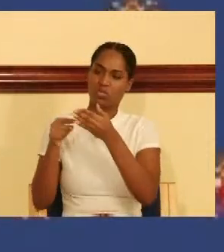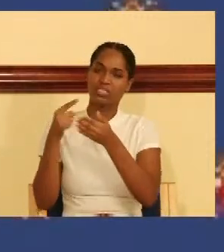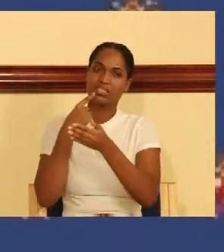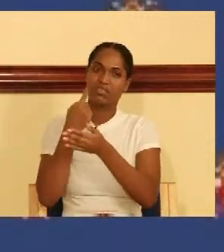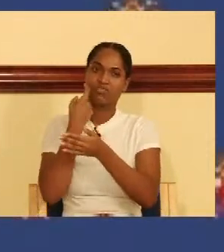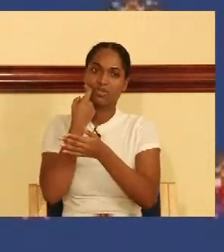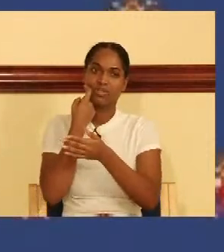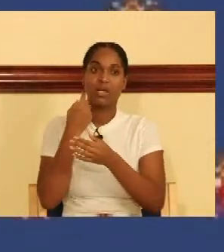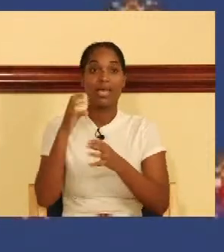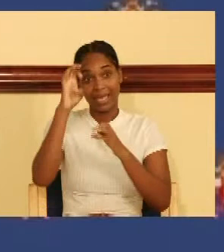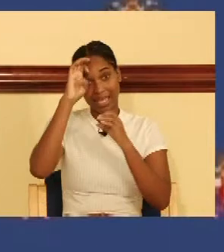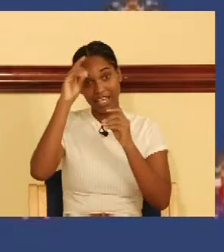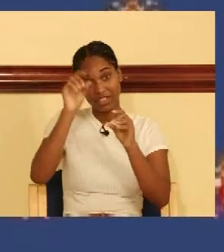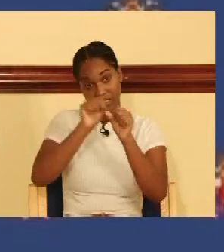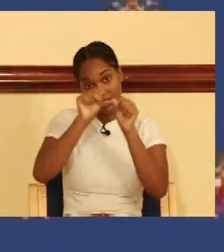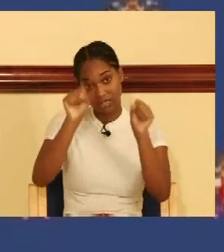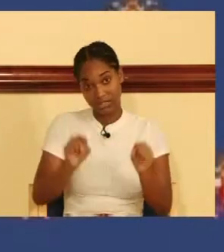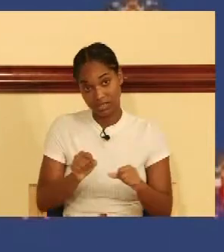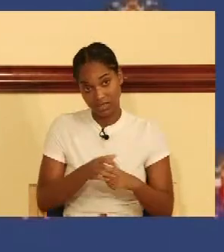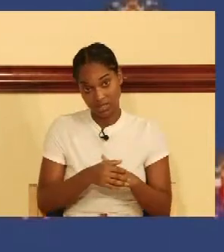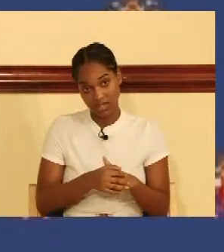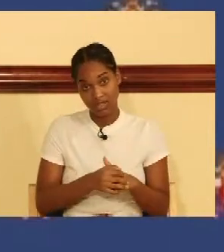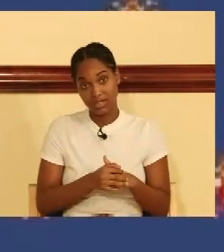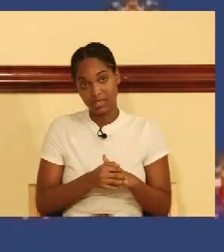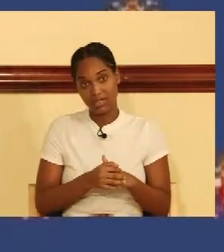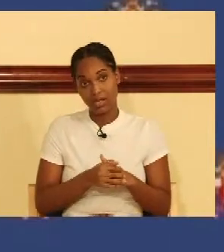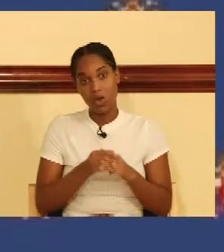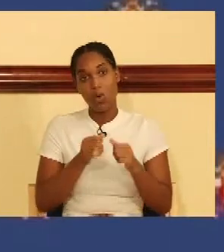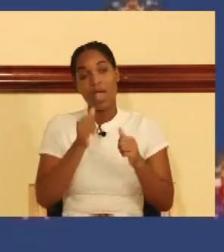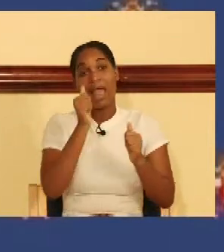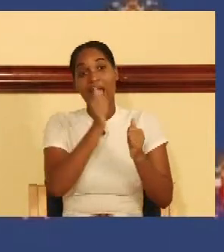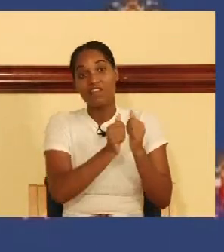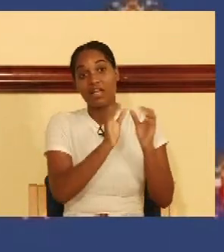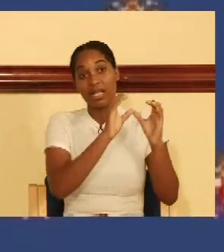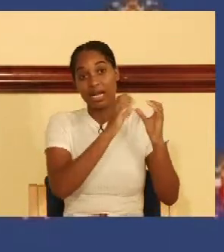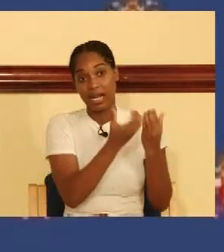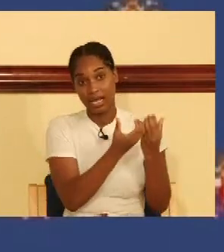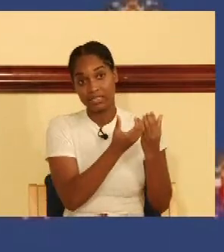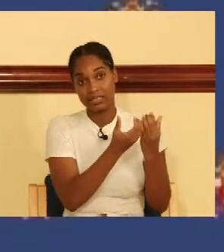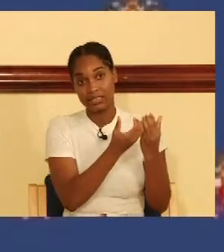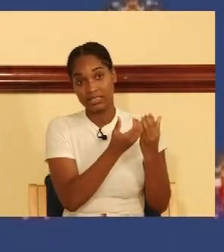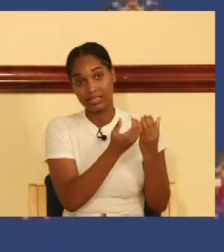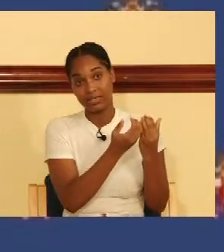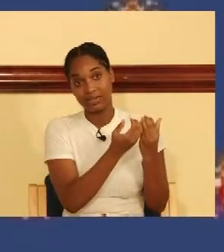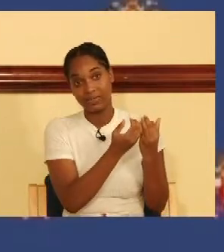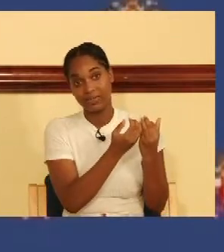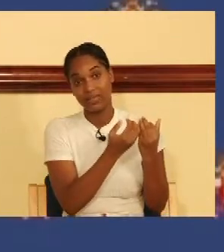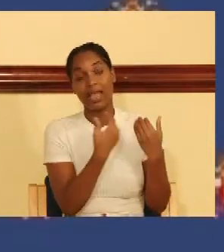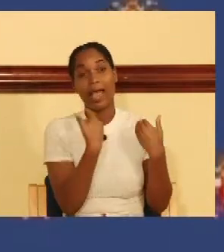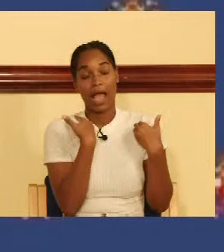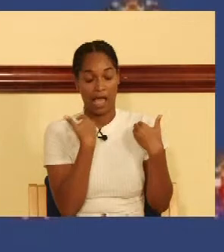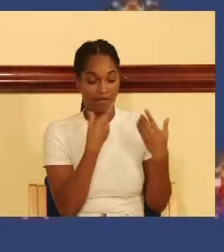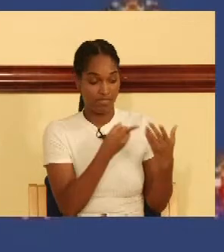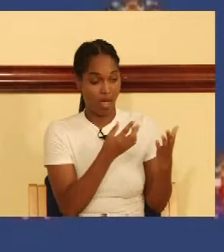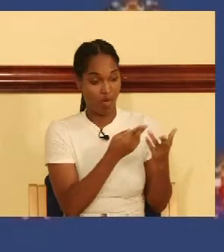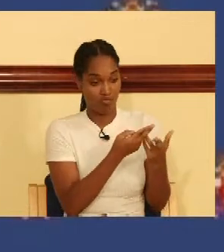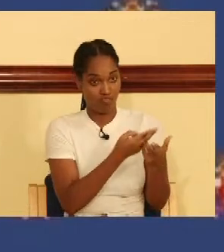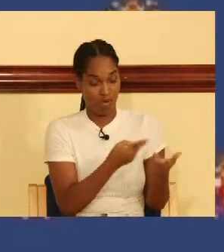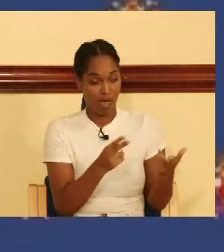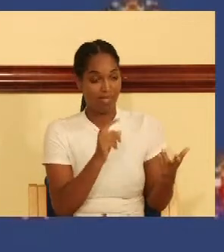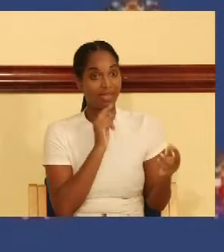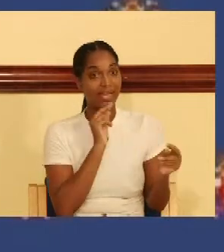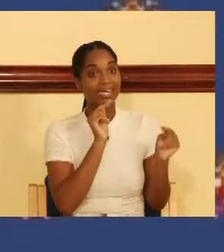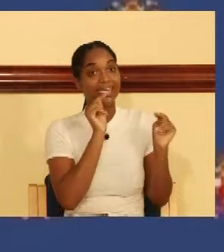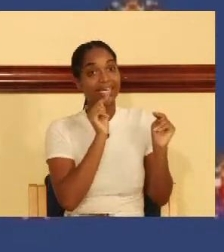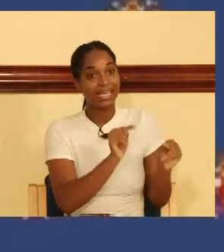designed education system where every classroom has the resources that are needed to